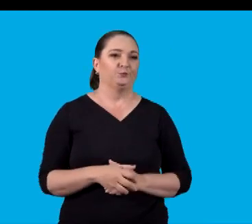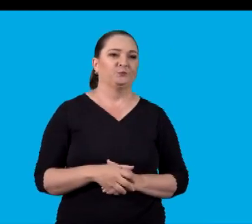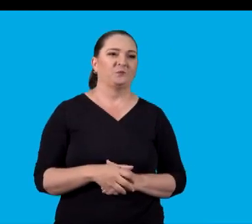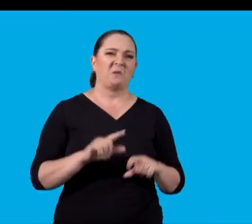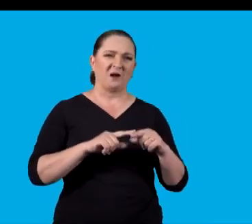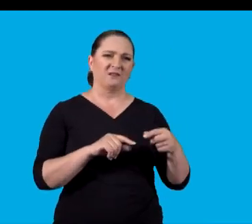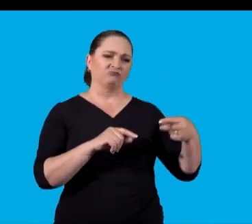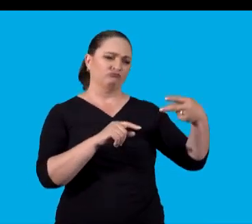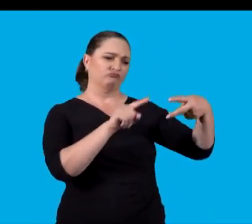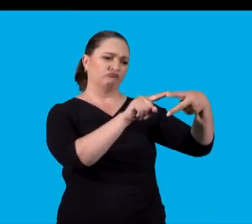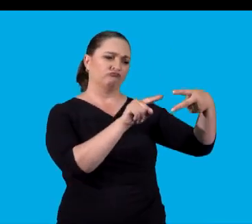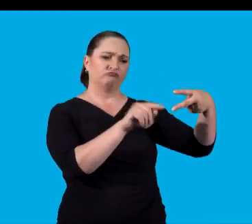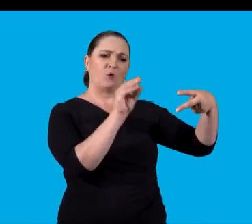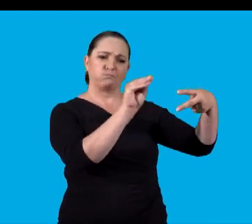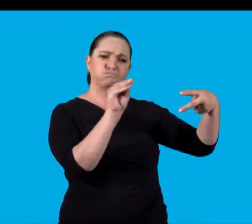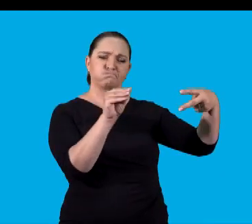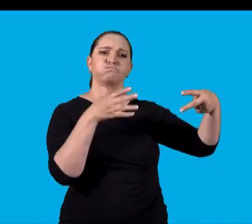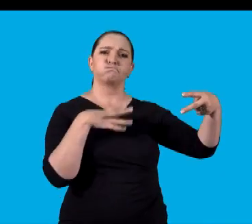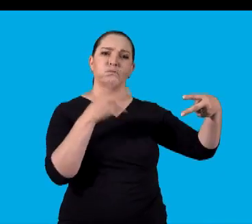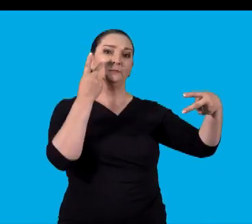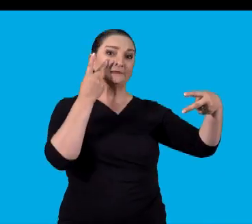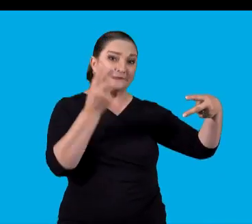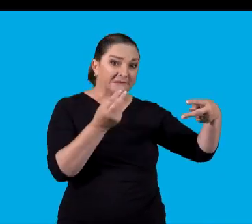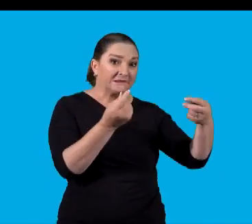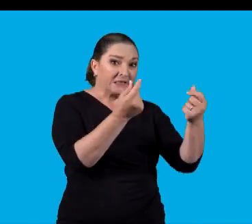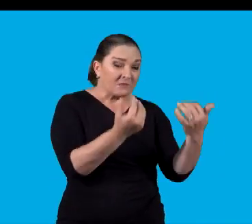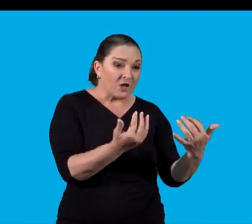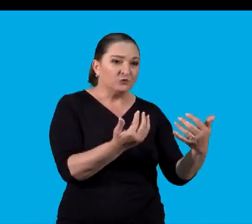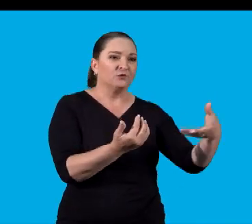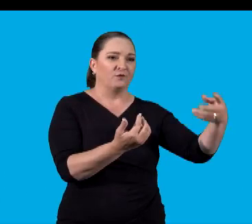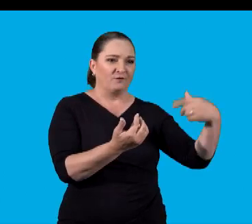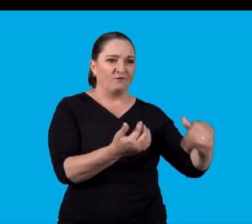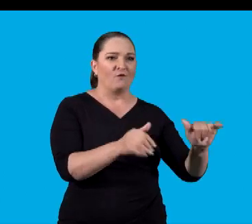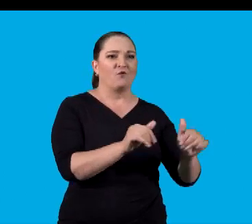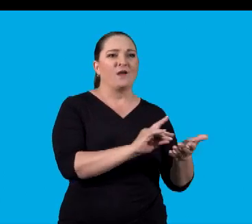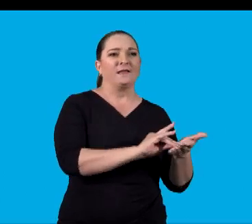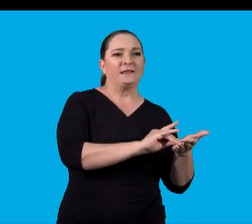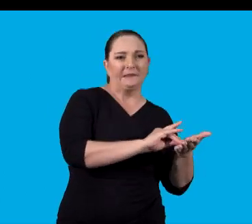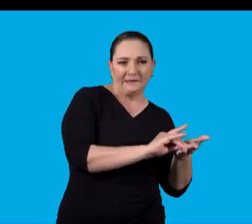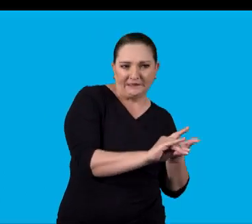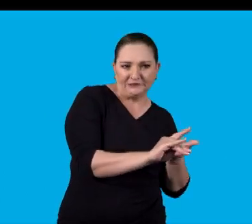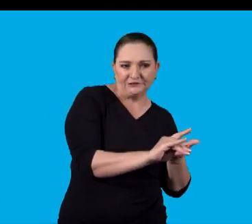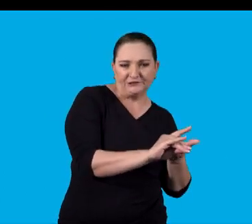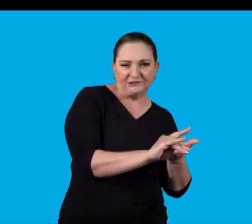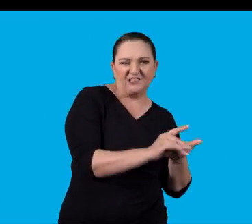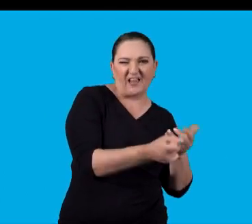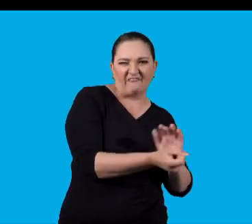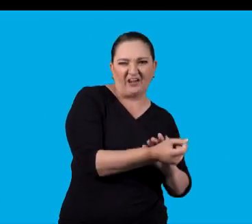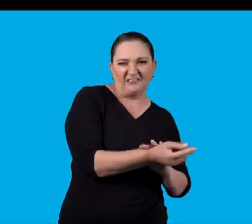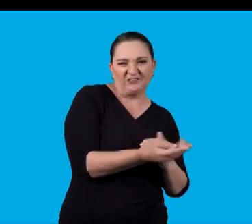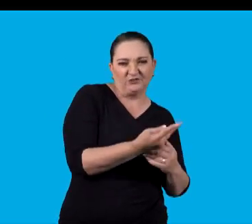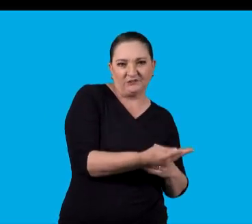2022. And we want to see the amounts that we record under the cash effects of financing